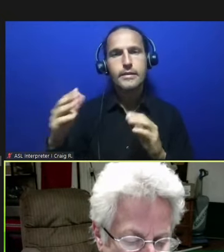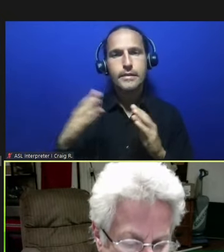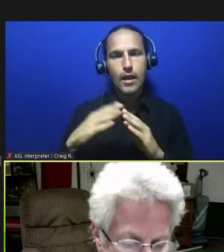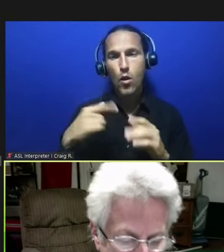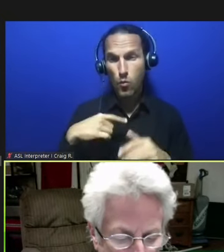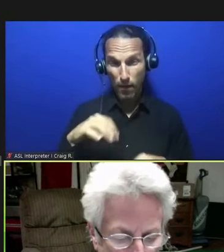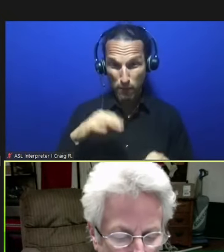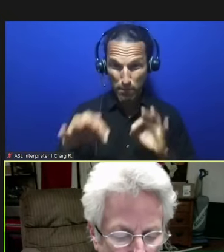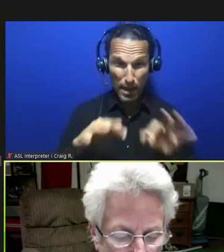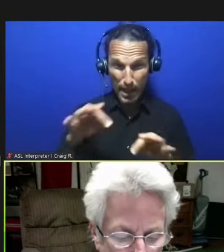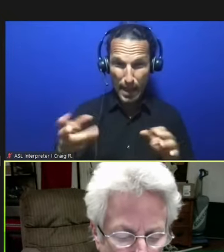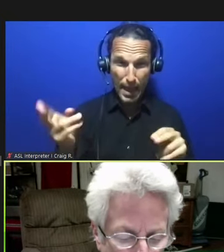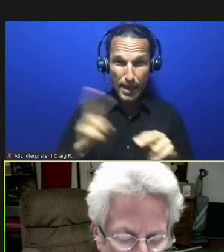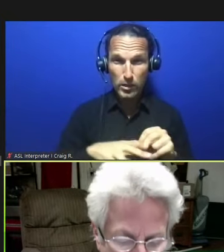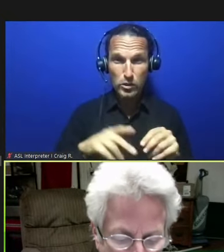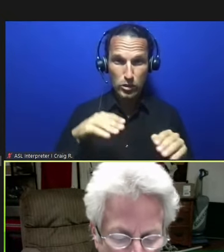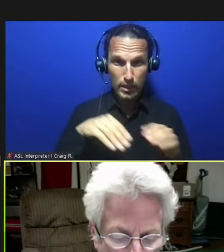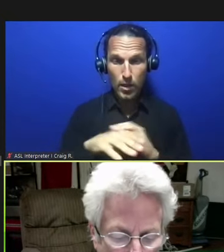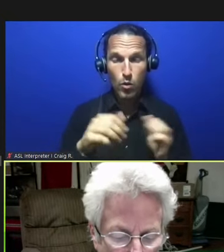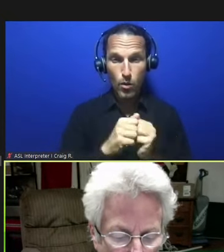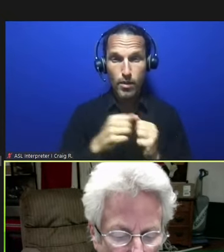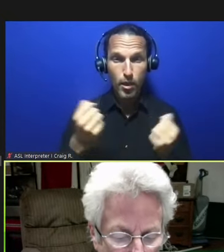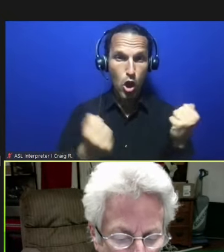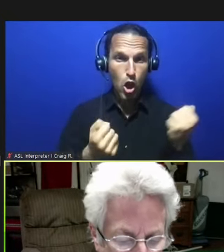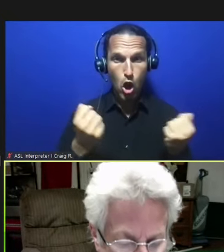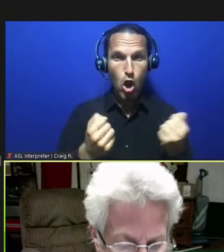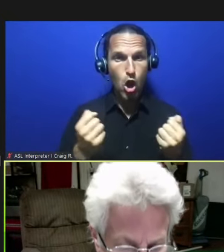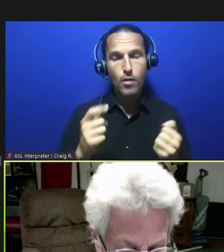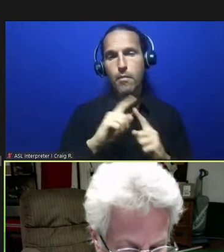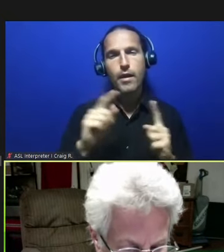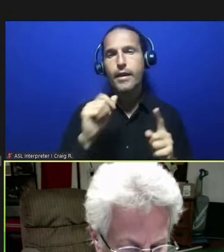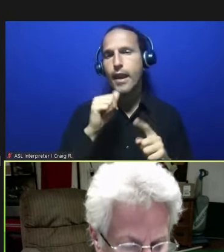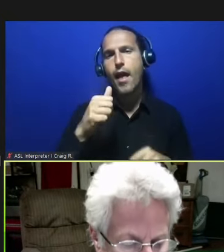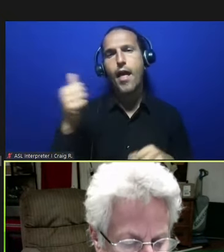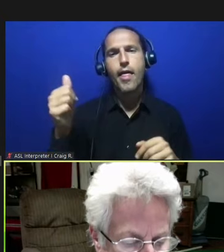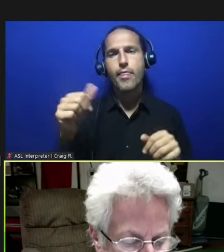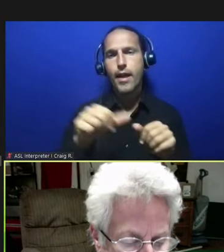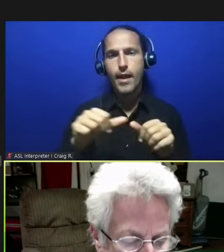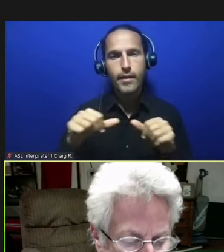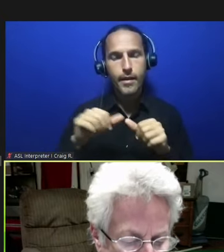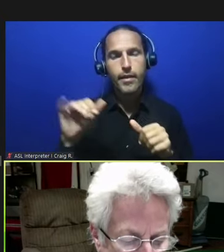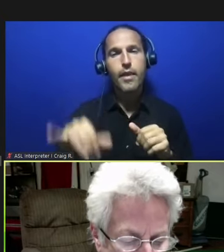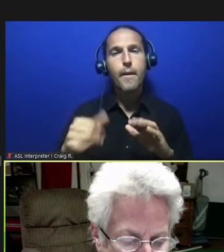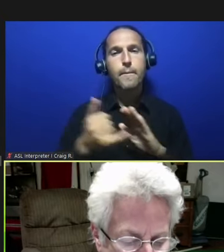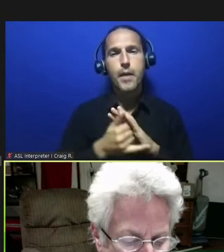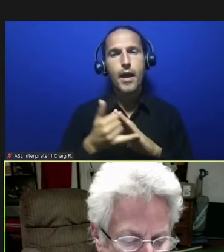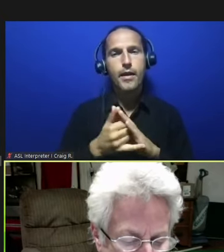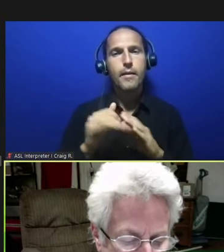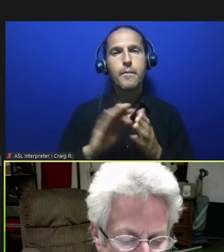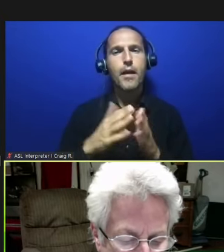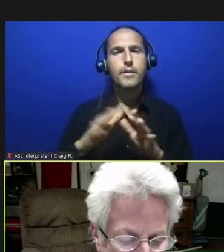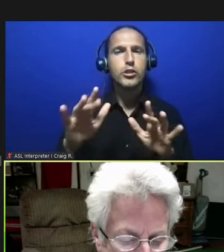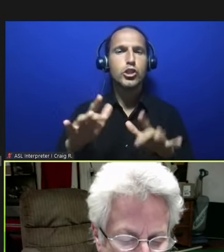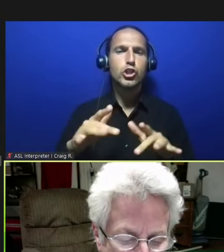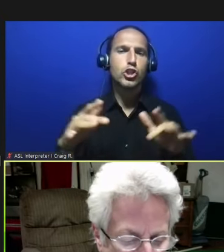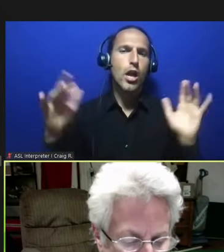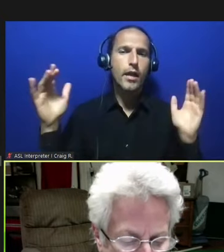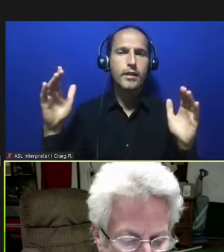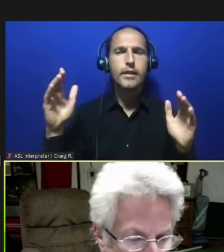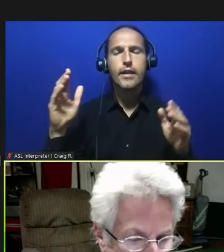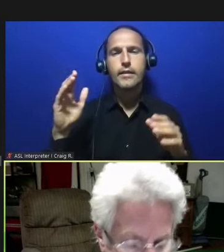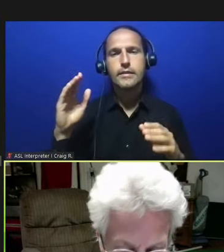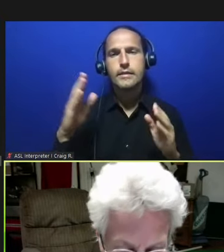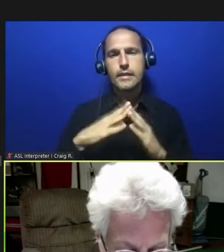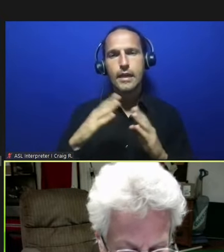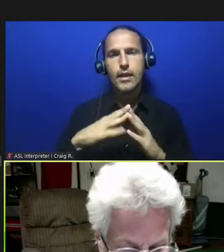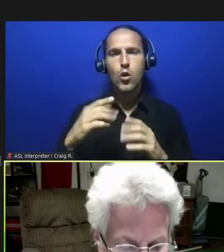to pay extra to enter there with a car, but not into other areas. Manhattan becomes the shiny city on the hill that we have